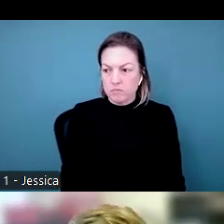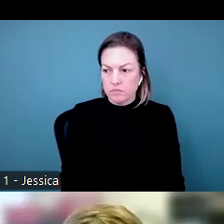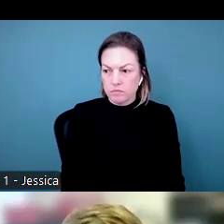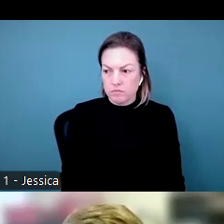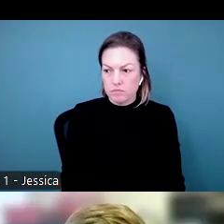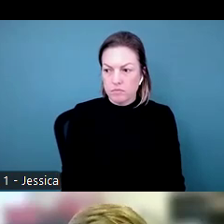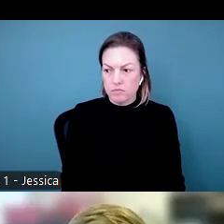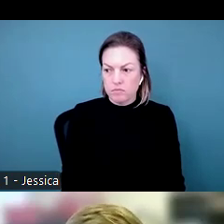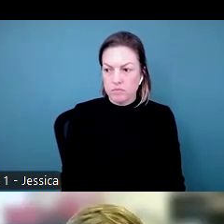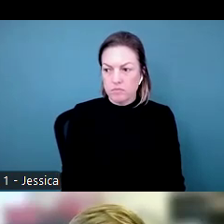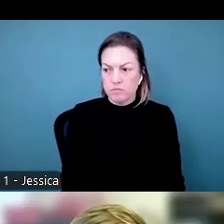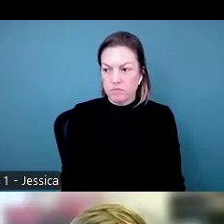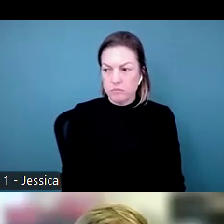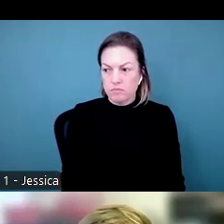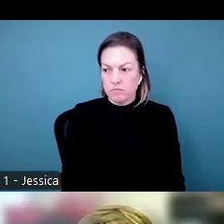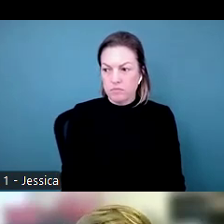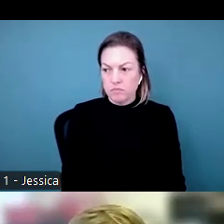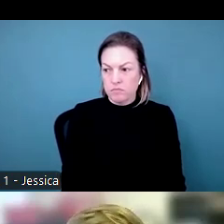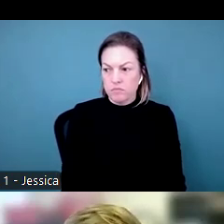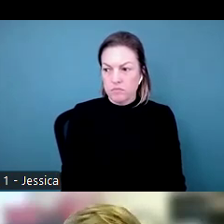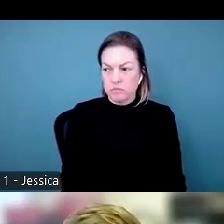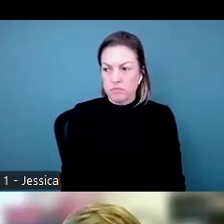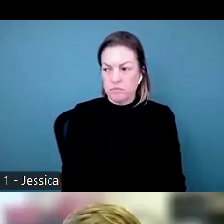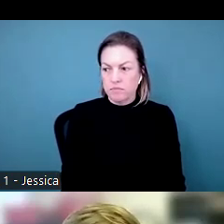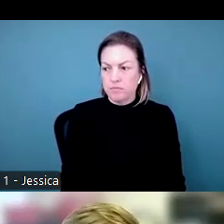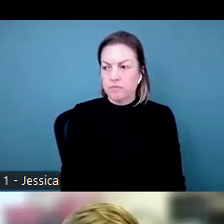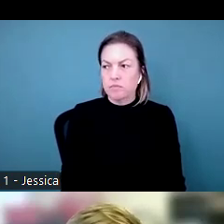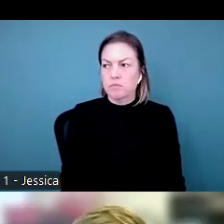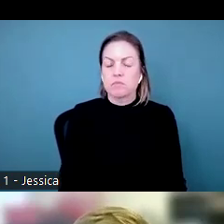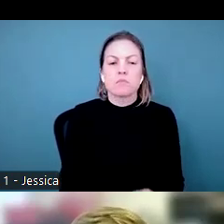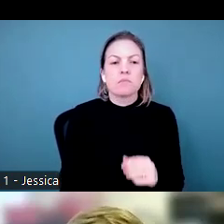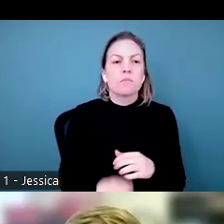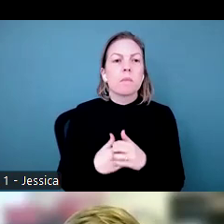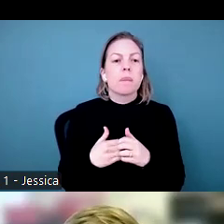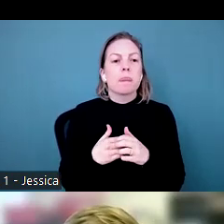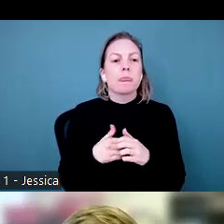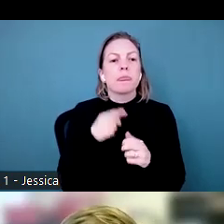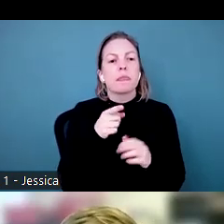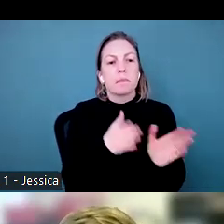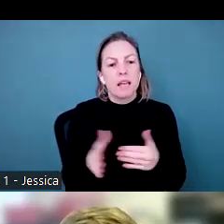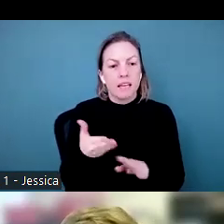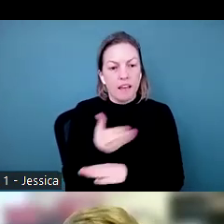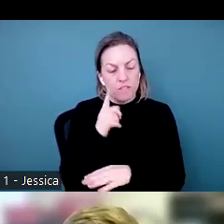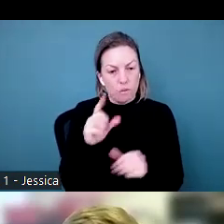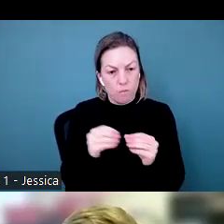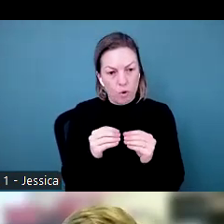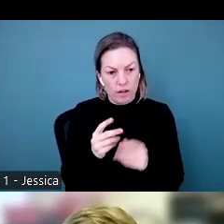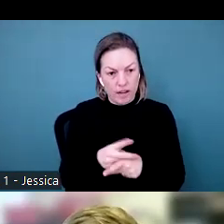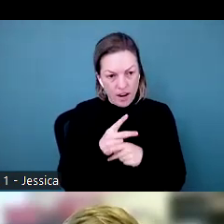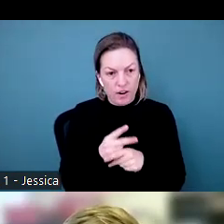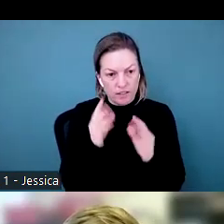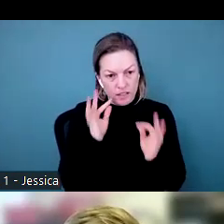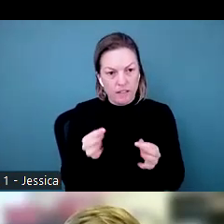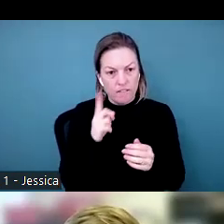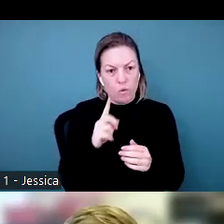The topics that these individuals were most interested in learning more about was planning ahead for more care and deciding on the right living arrangements for the